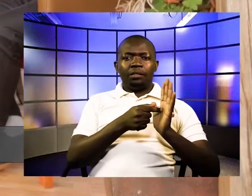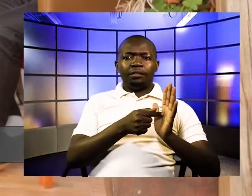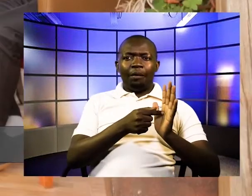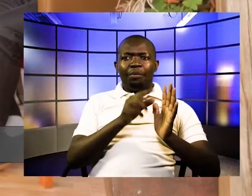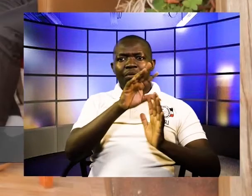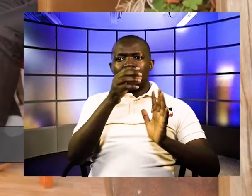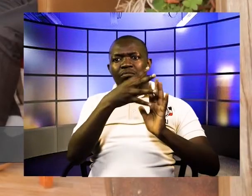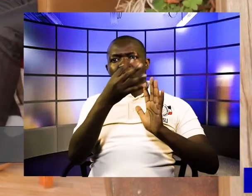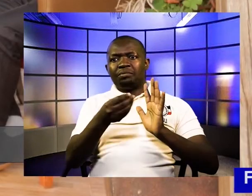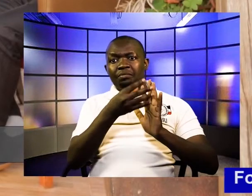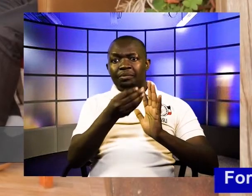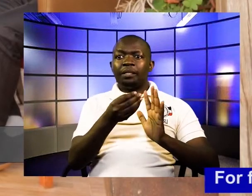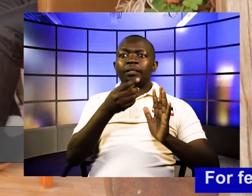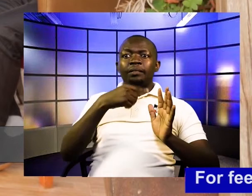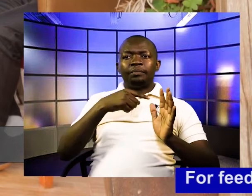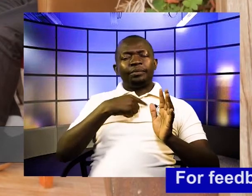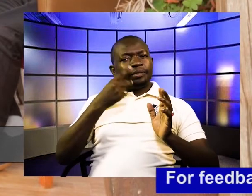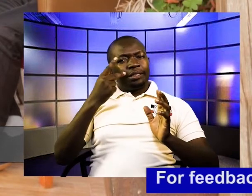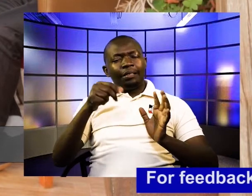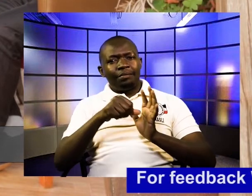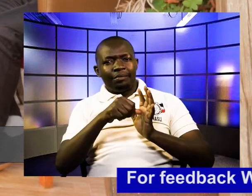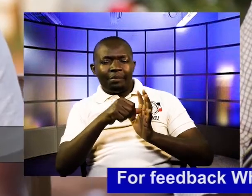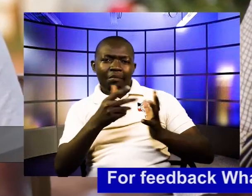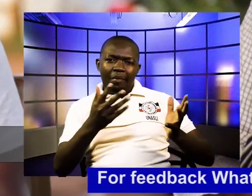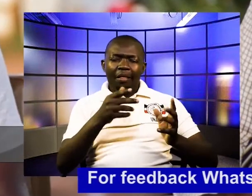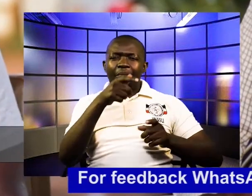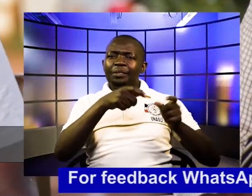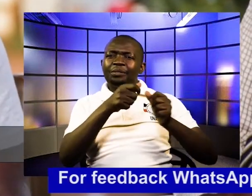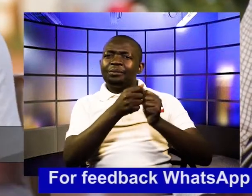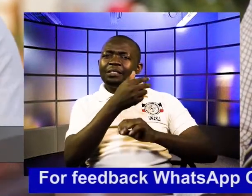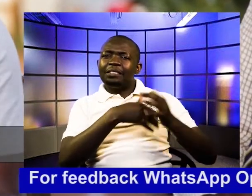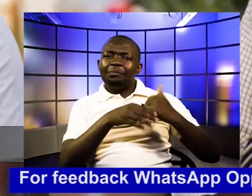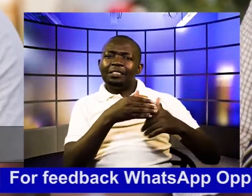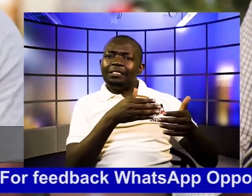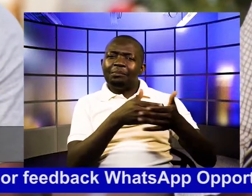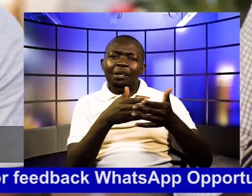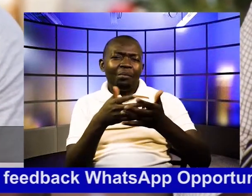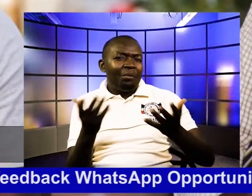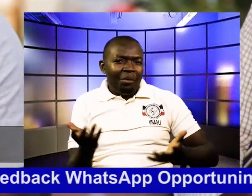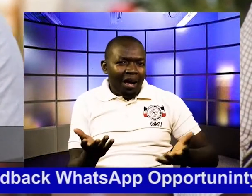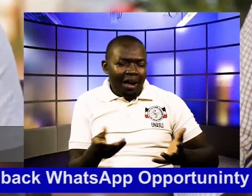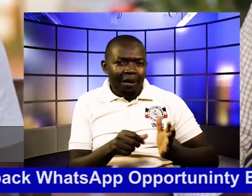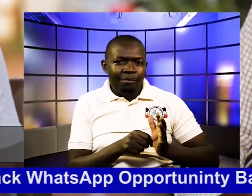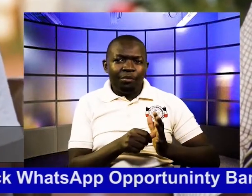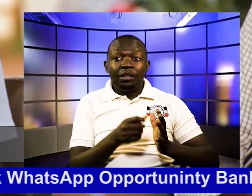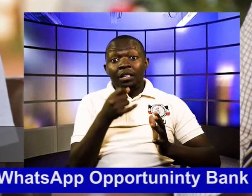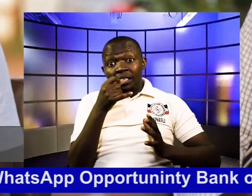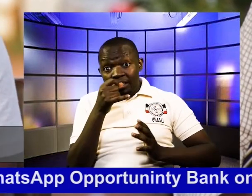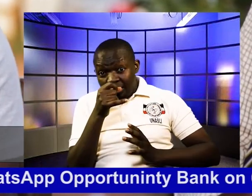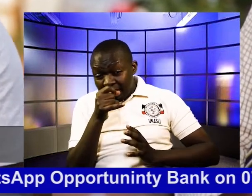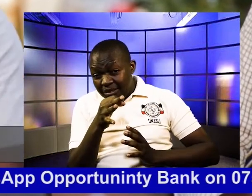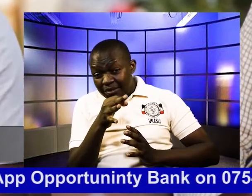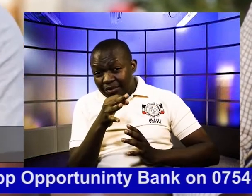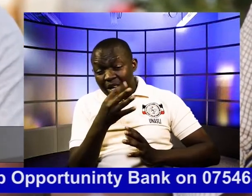leero tunuulira okulaba ebizibu abantu bano abaliko obulemu bye basisinkana, ng'oba olyawo tebandibisisinkanye singa